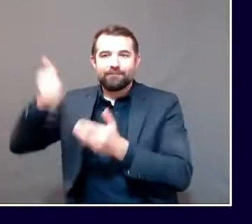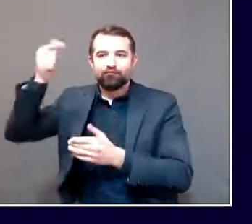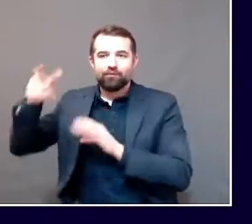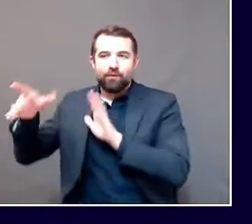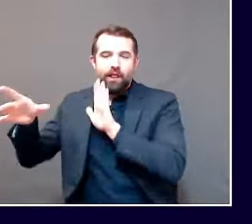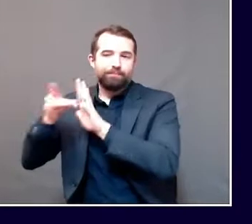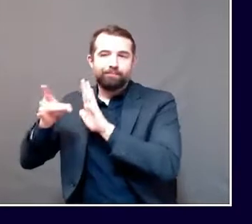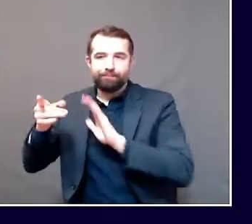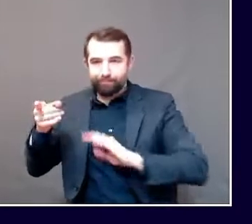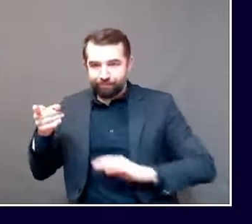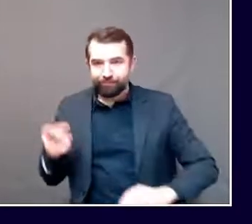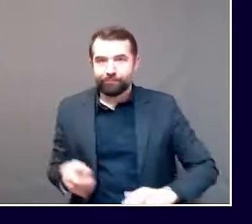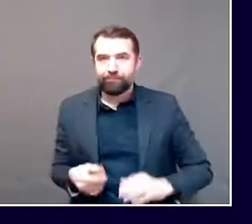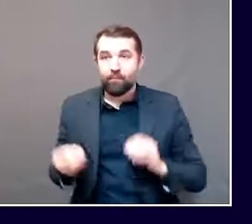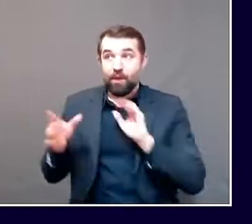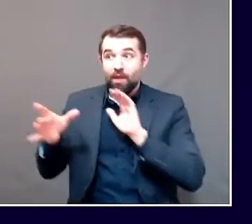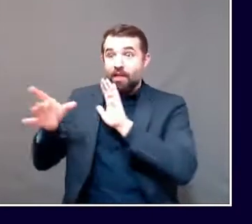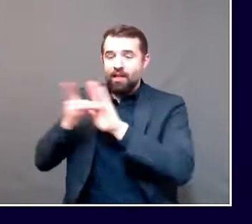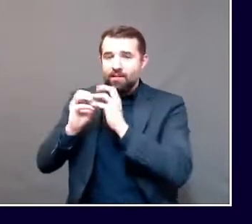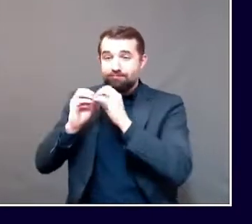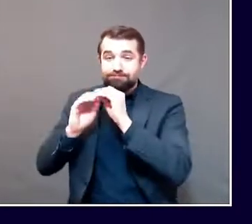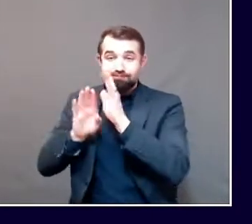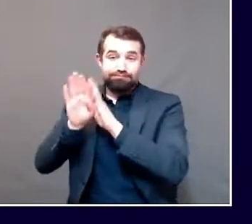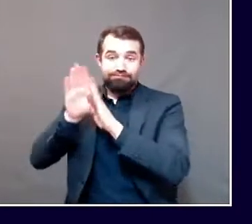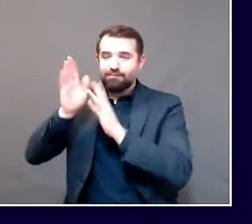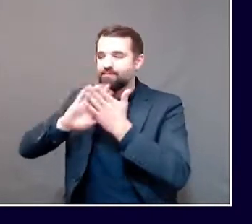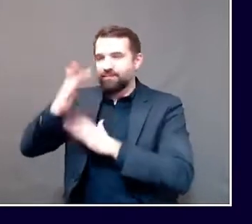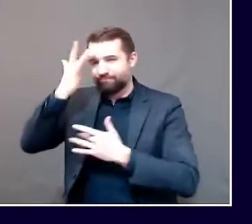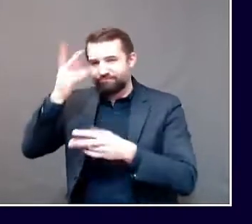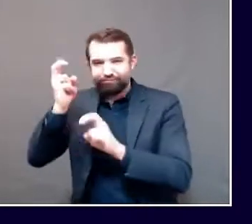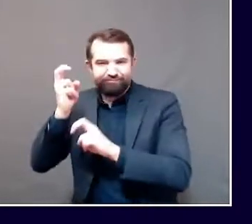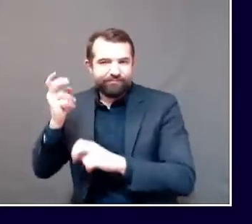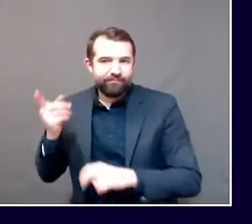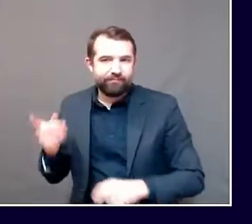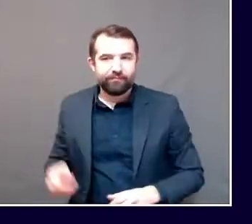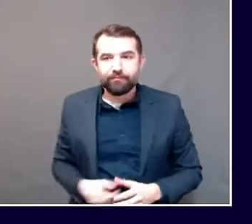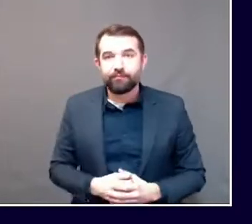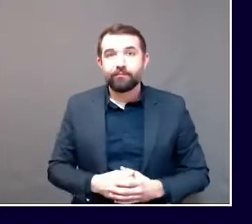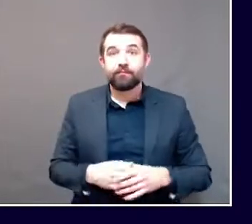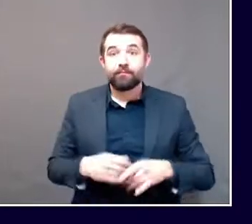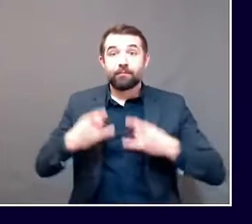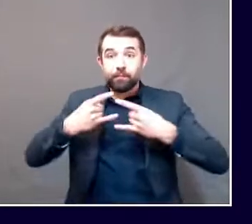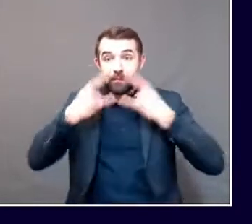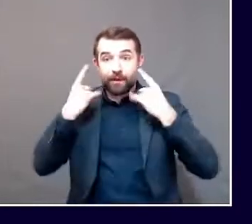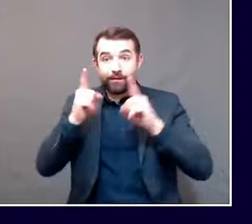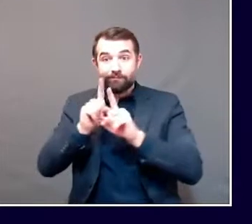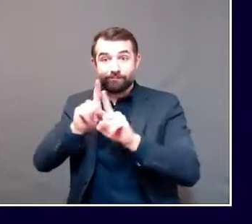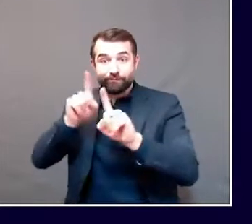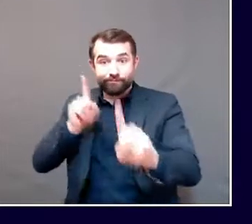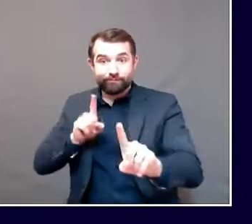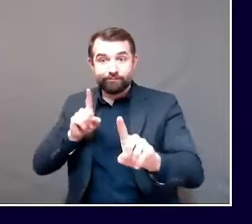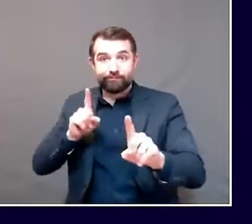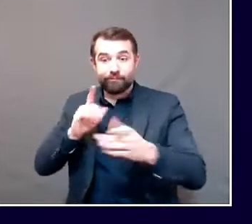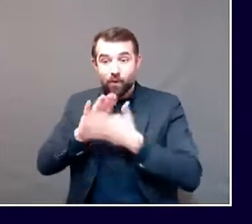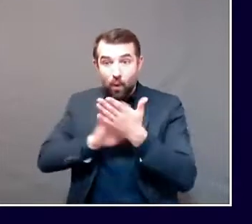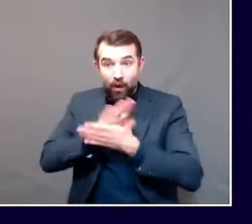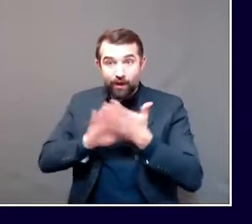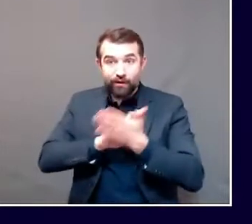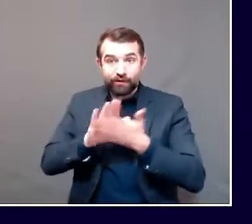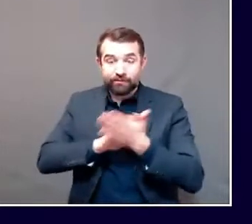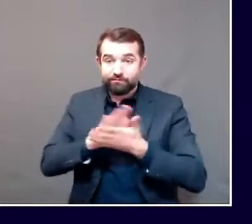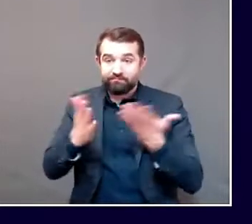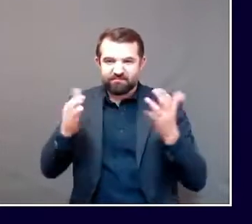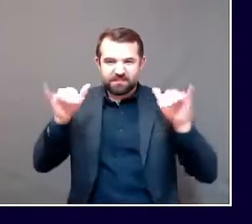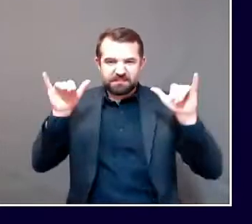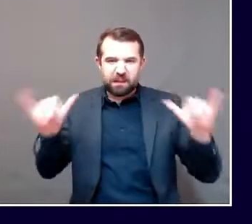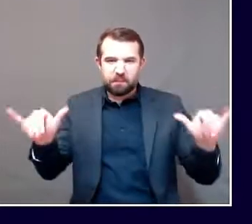disease. That's why the old tools of masking and distancing are just as important, if not more important than